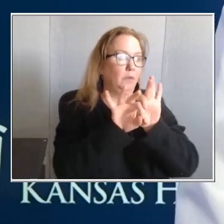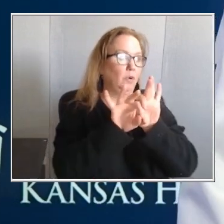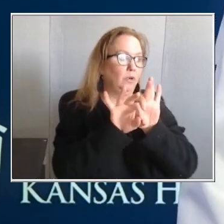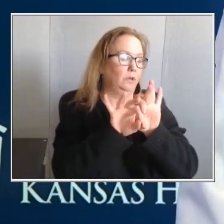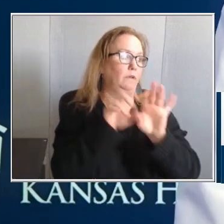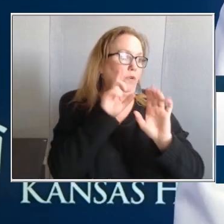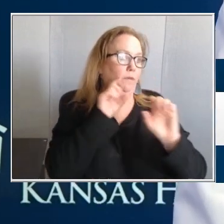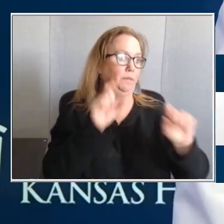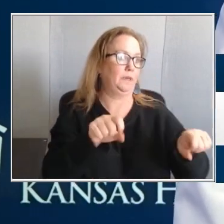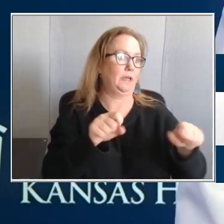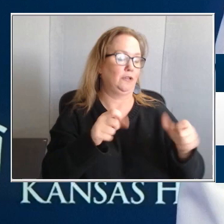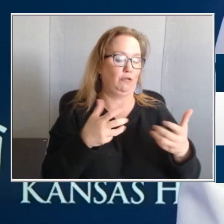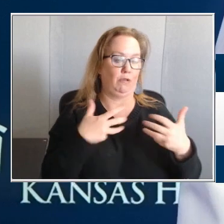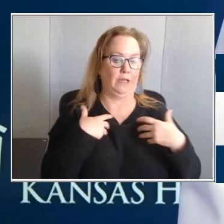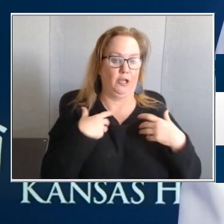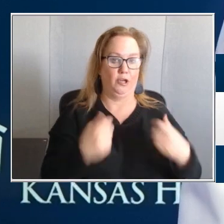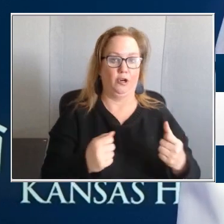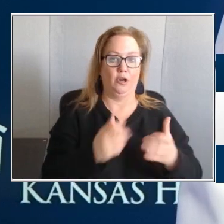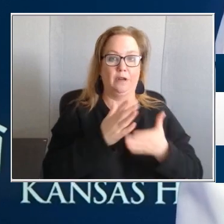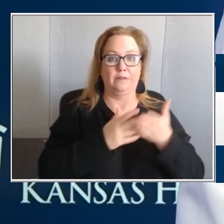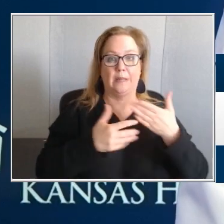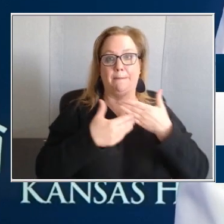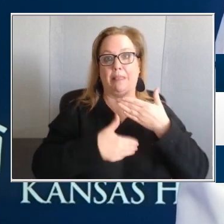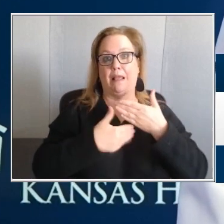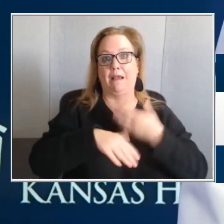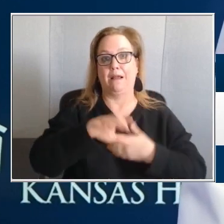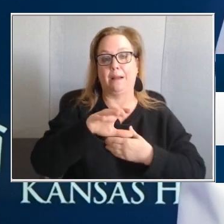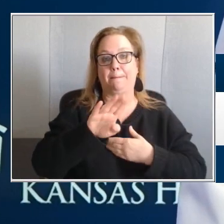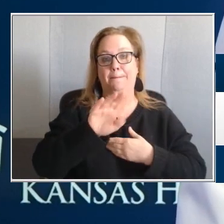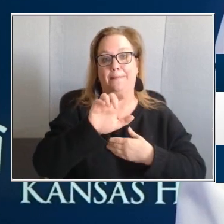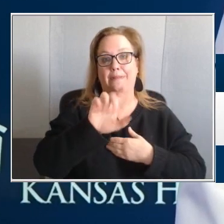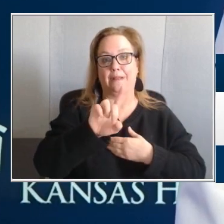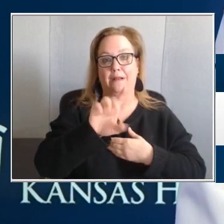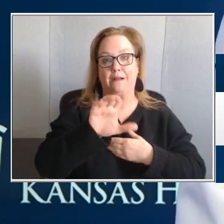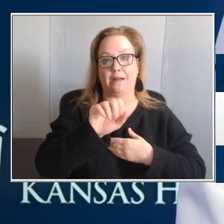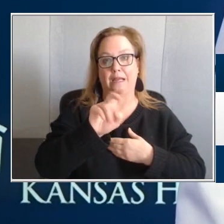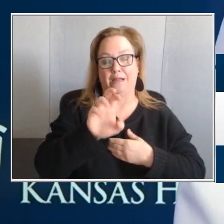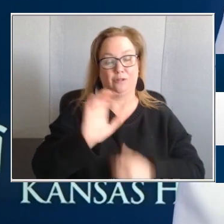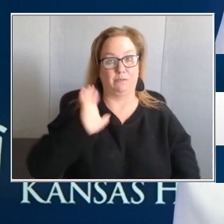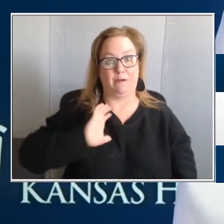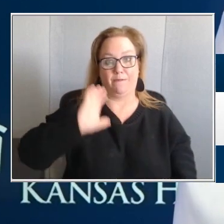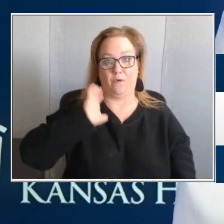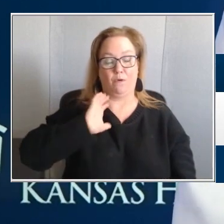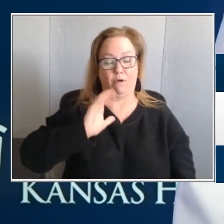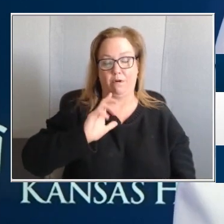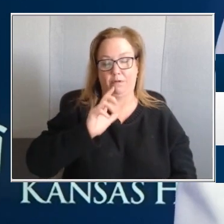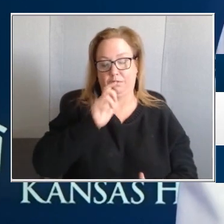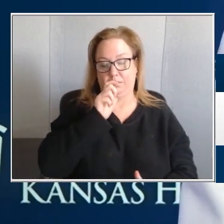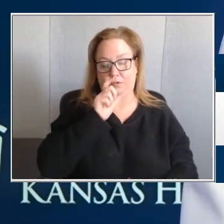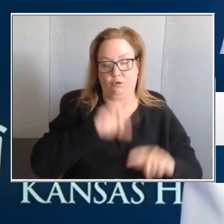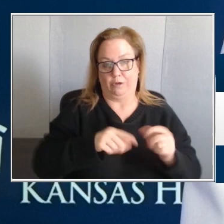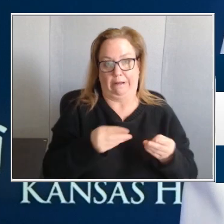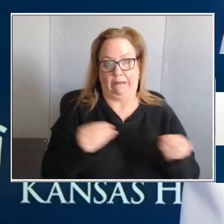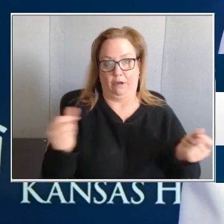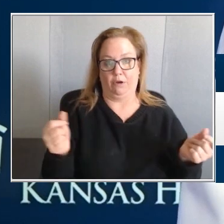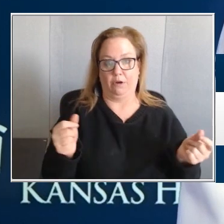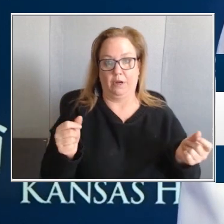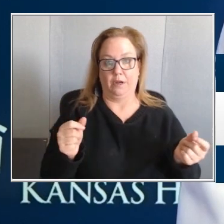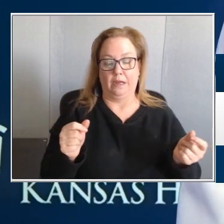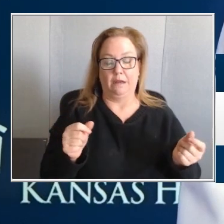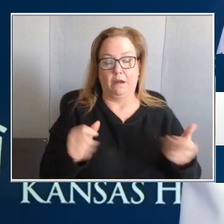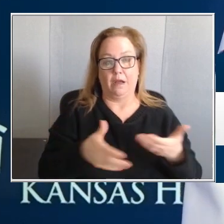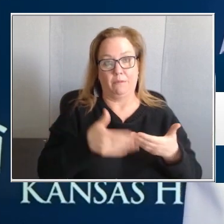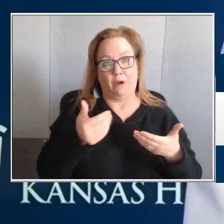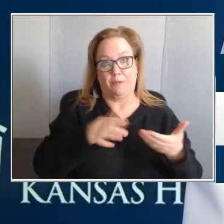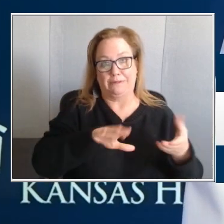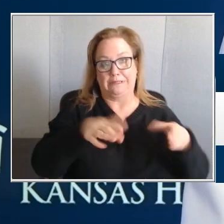potential cure of some blood cancers that historically were incurable, and we would lose patients to predictably almost 100% of the